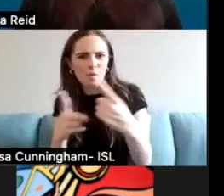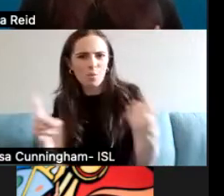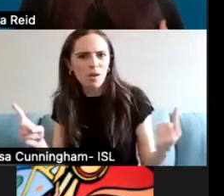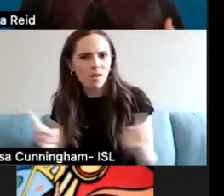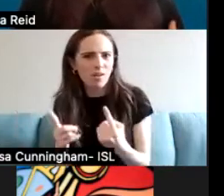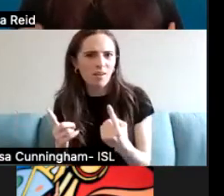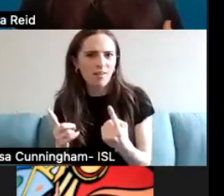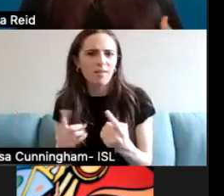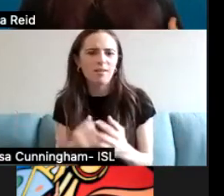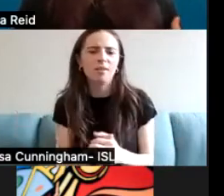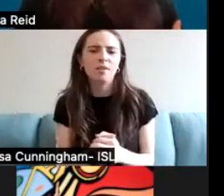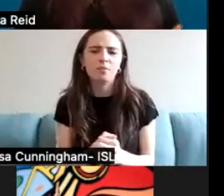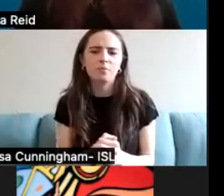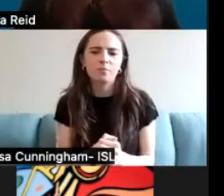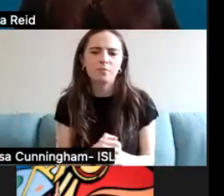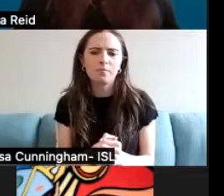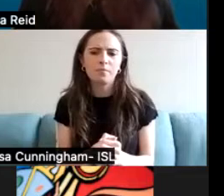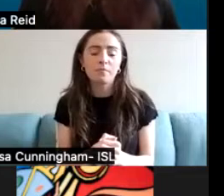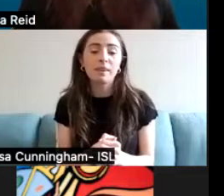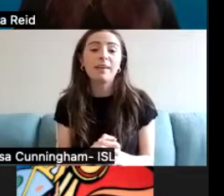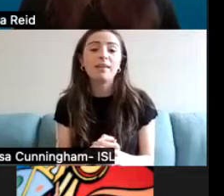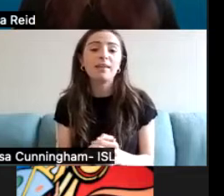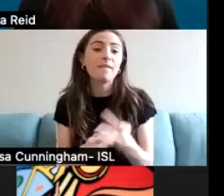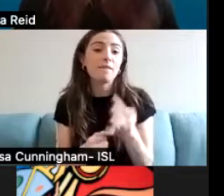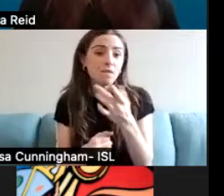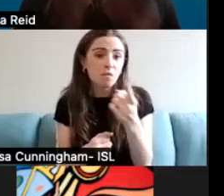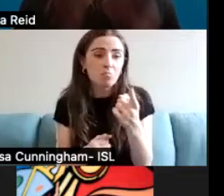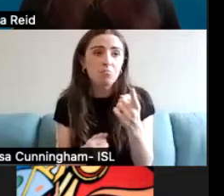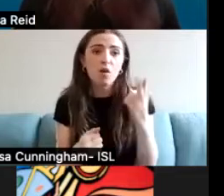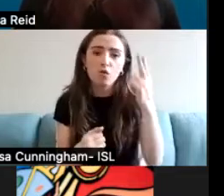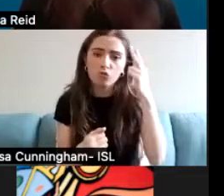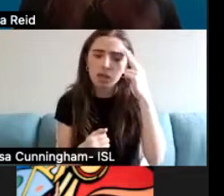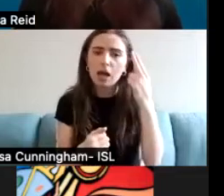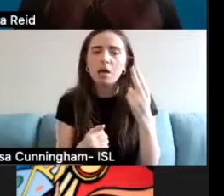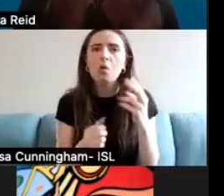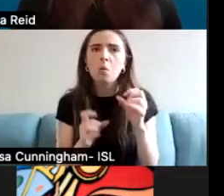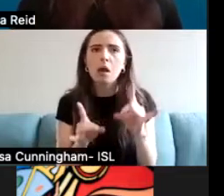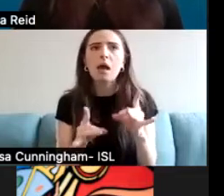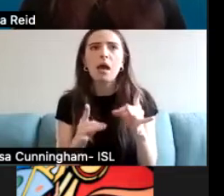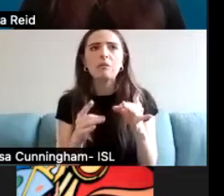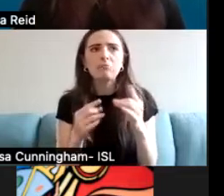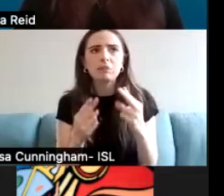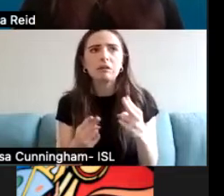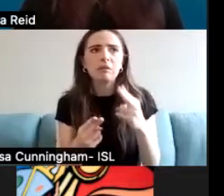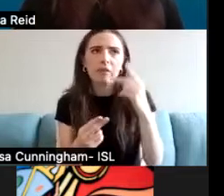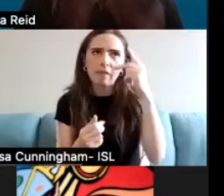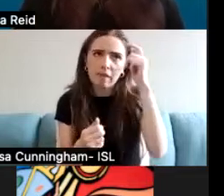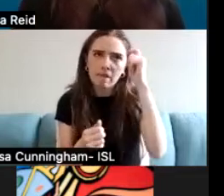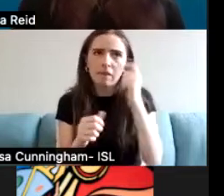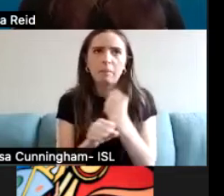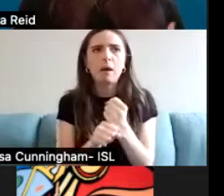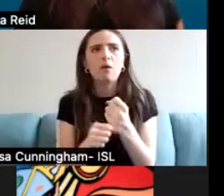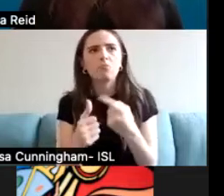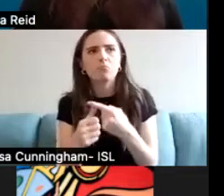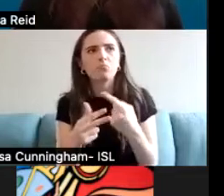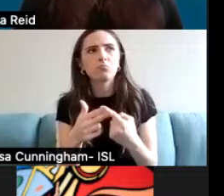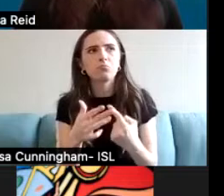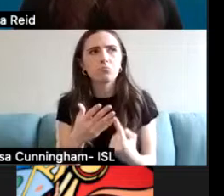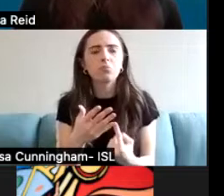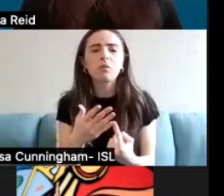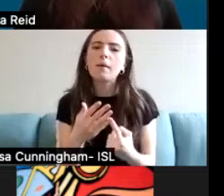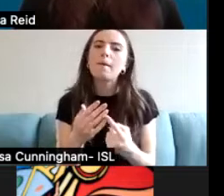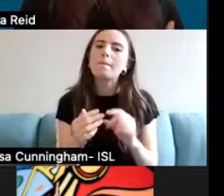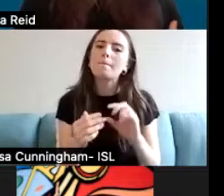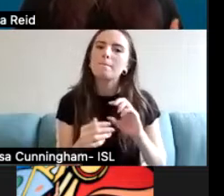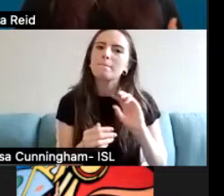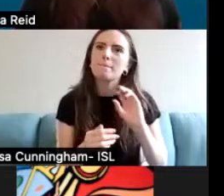is that once you have an understanding of some of these considerations, you want to just make it a habit so that it